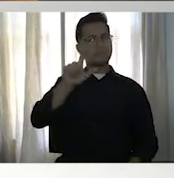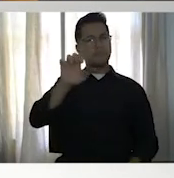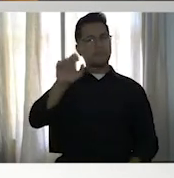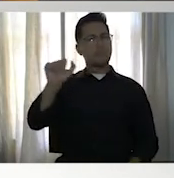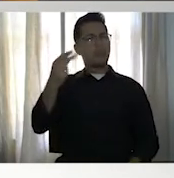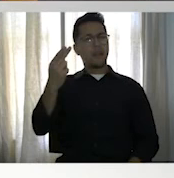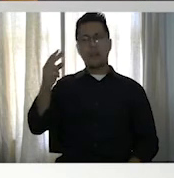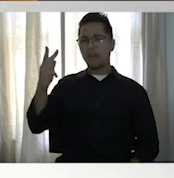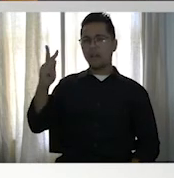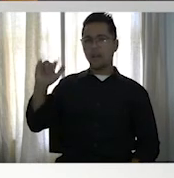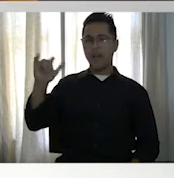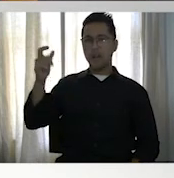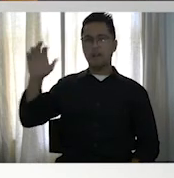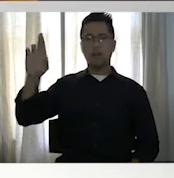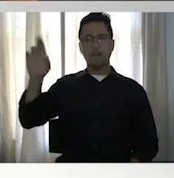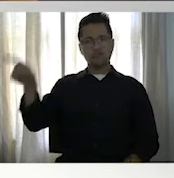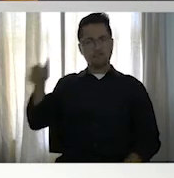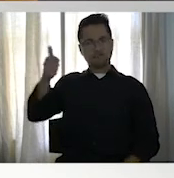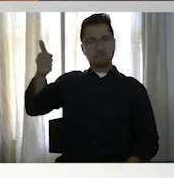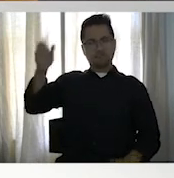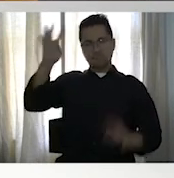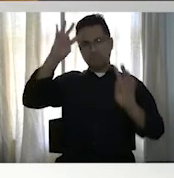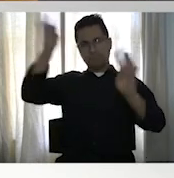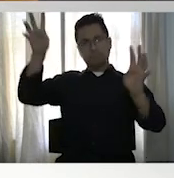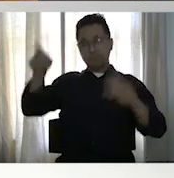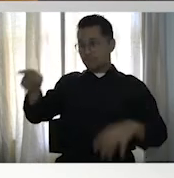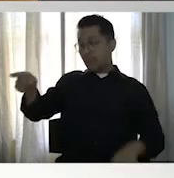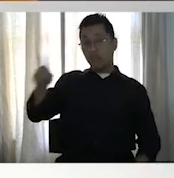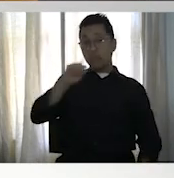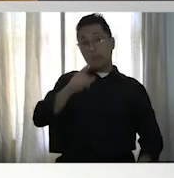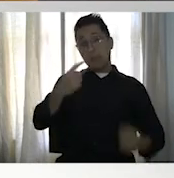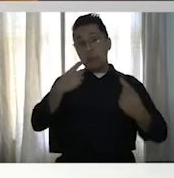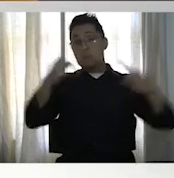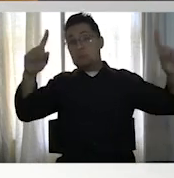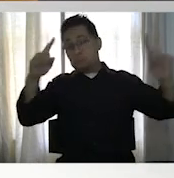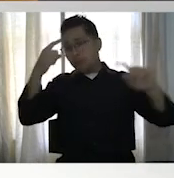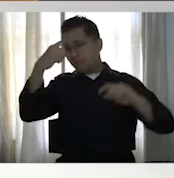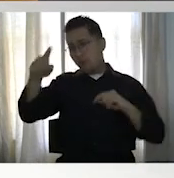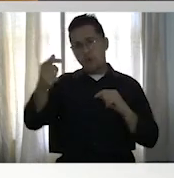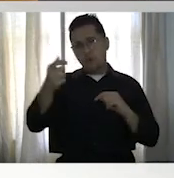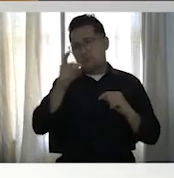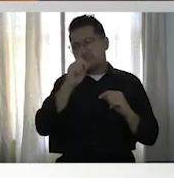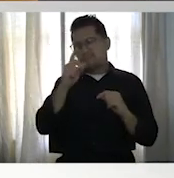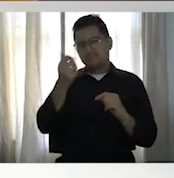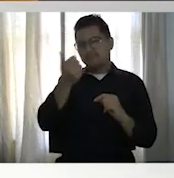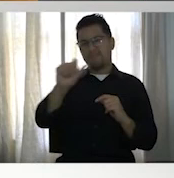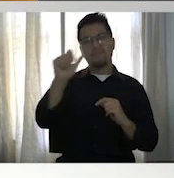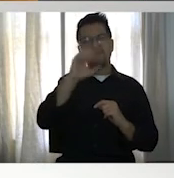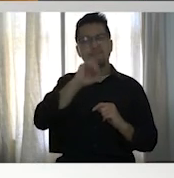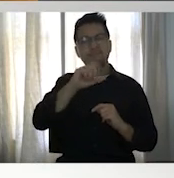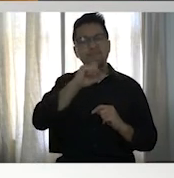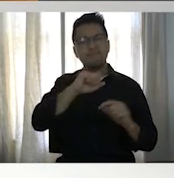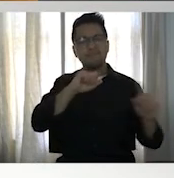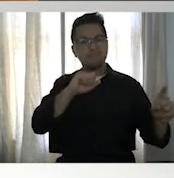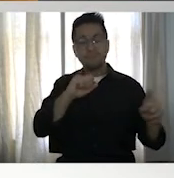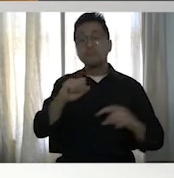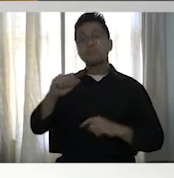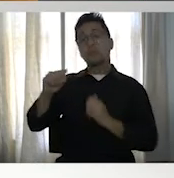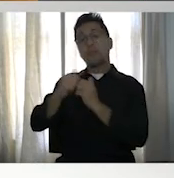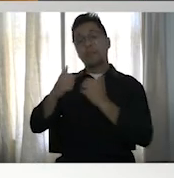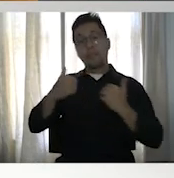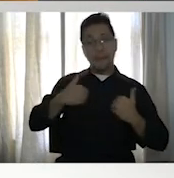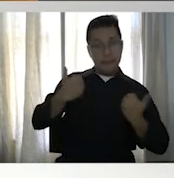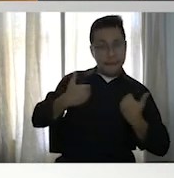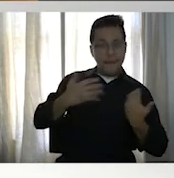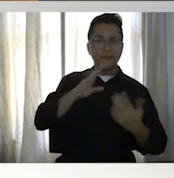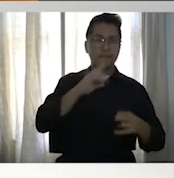Kuypers has invented this, and it's really effective for really just about any age of child. So with the younger children,